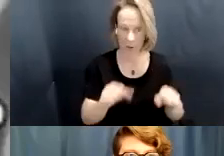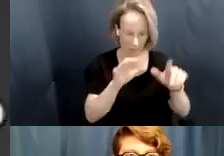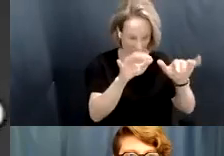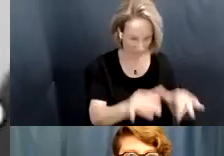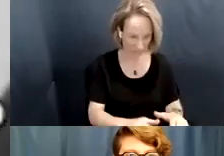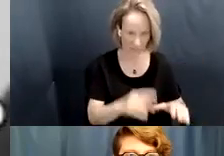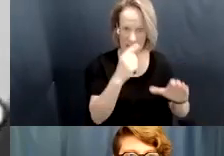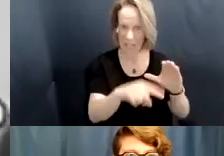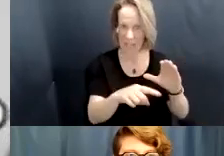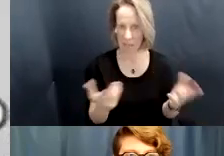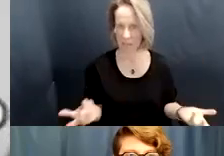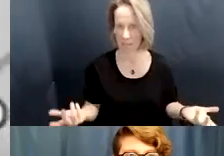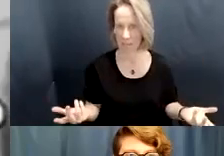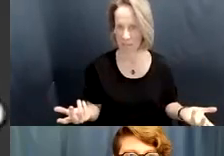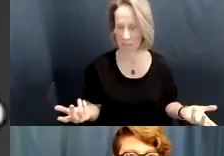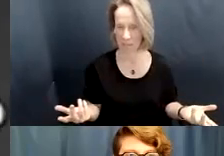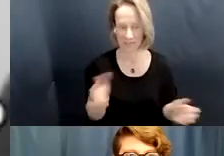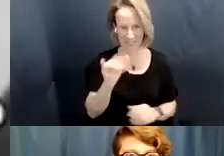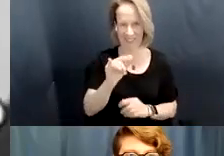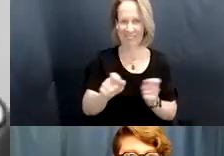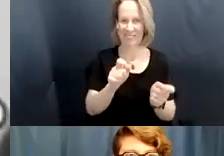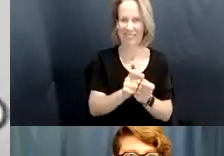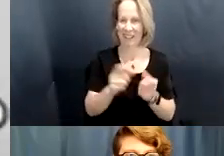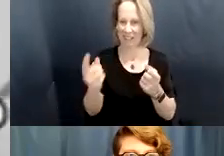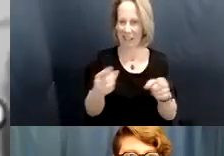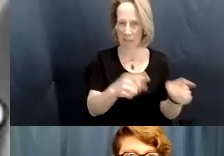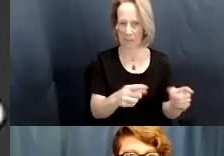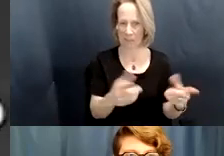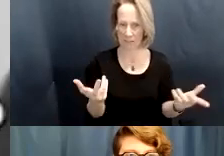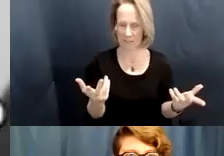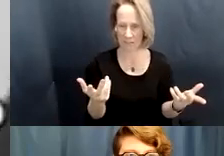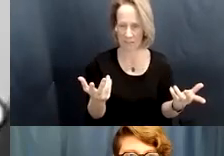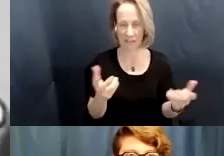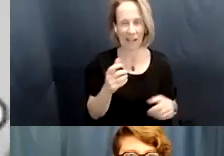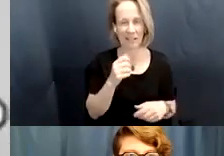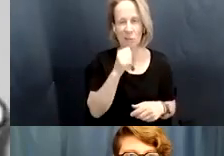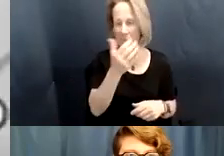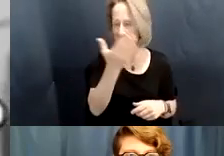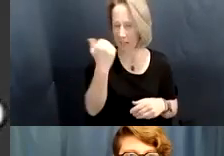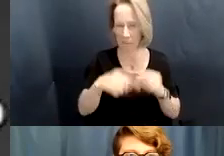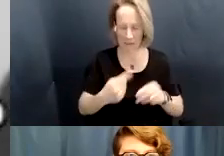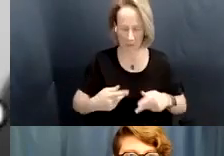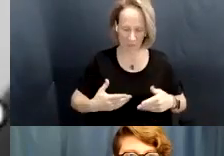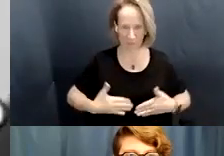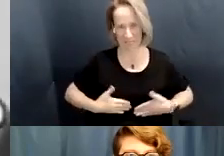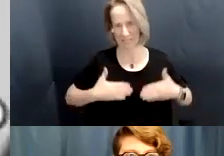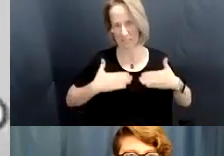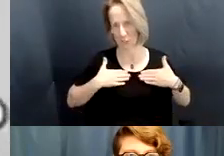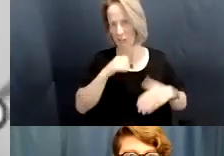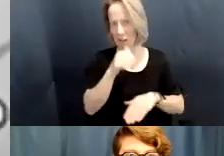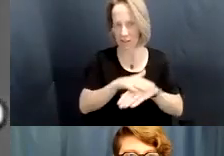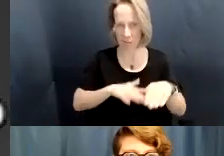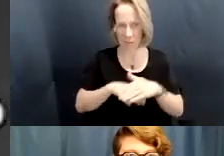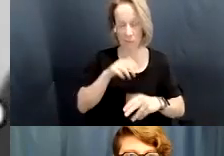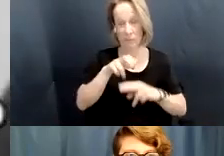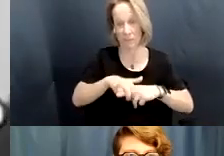an email. That's exactly what's happening. And let's not forget about physical discomfort, right? Being in that chair for a